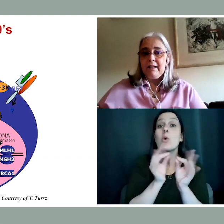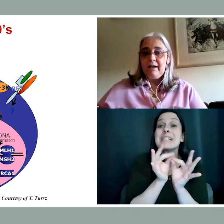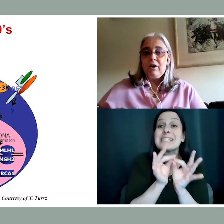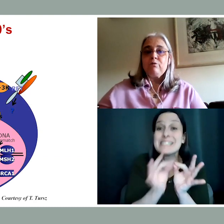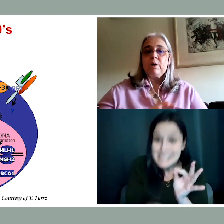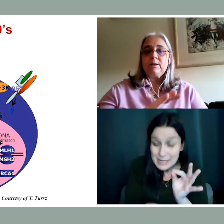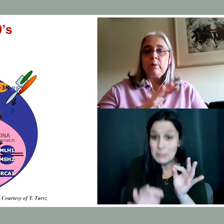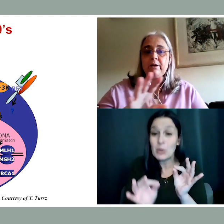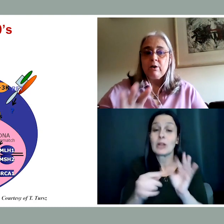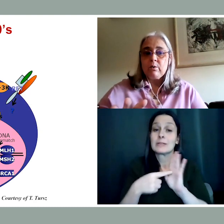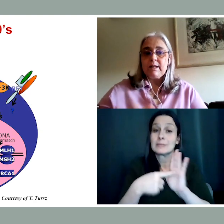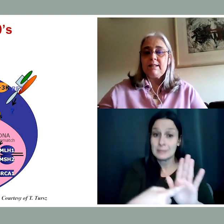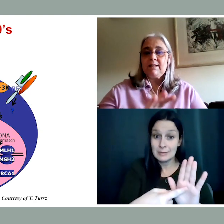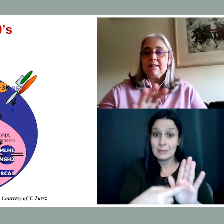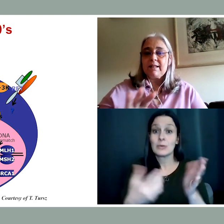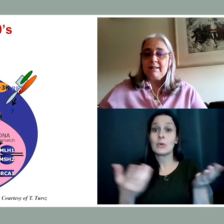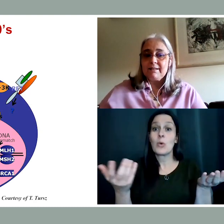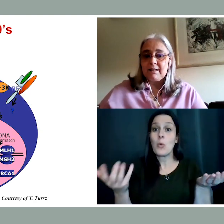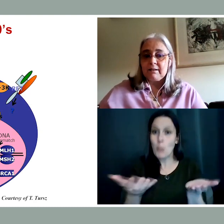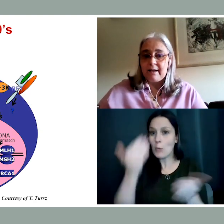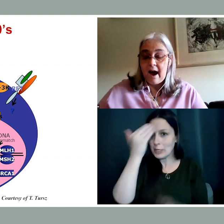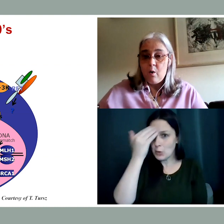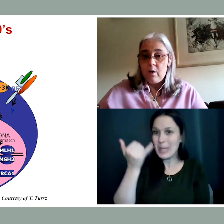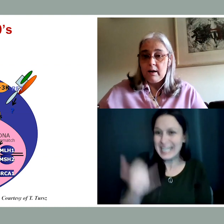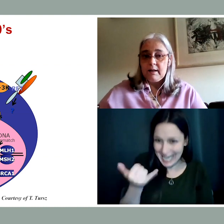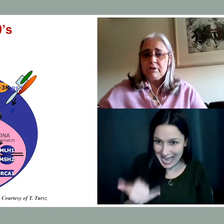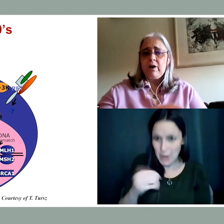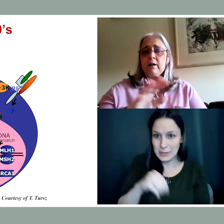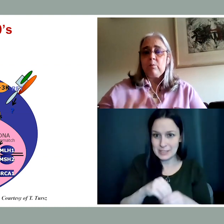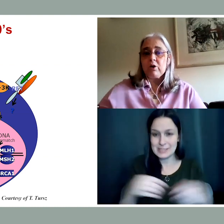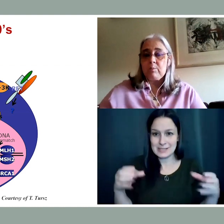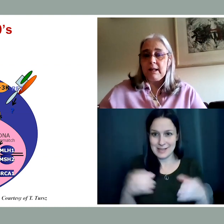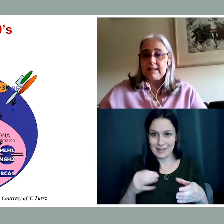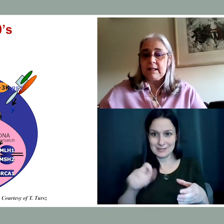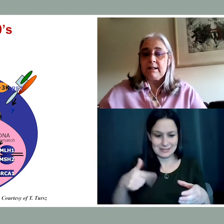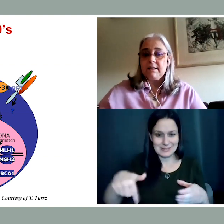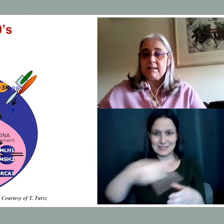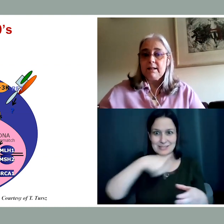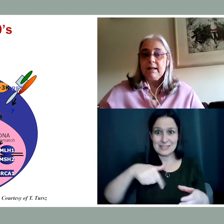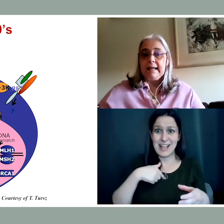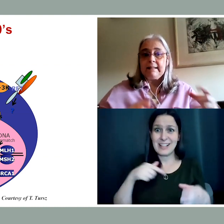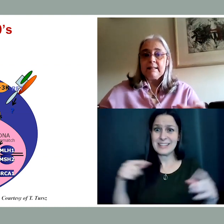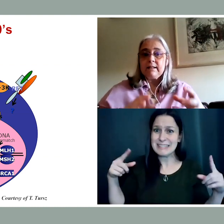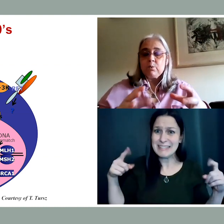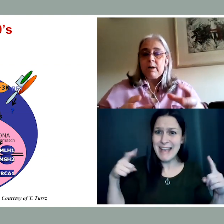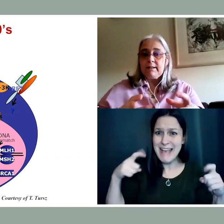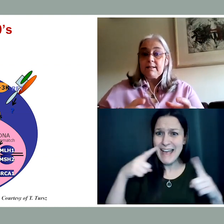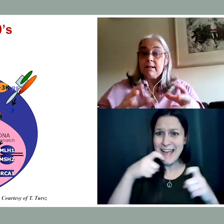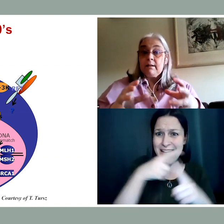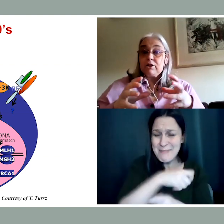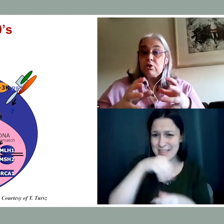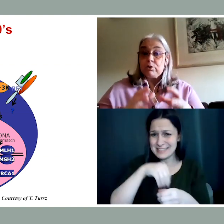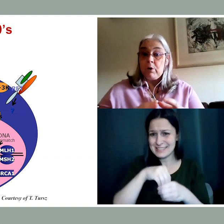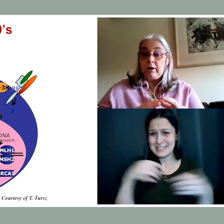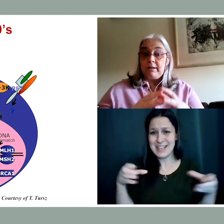version of what we know it's inside the cell now. It's far more complex than this. And this is why the